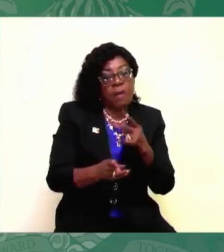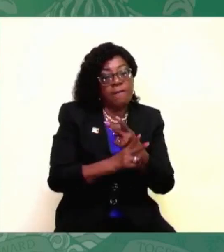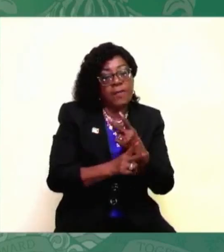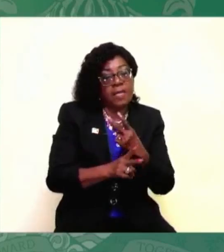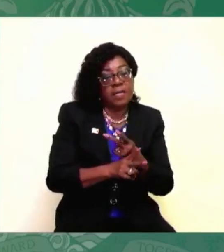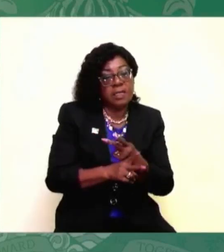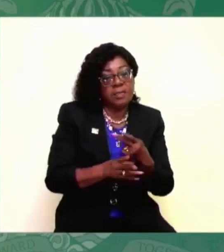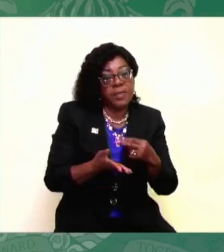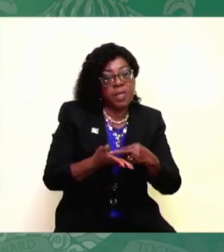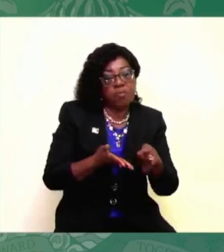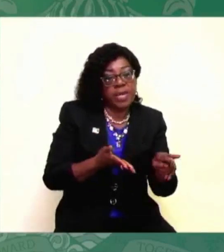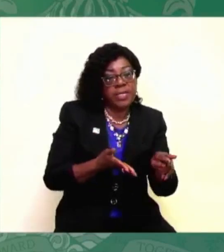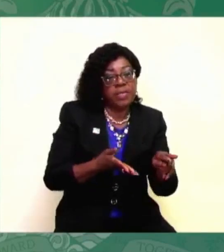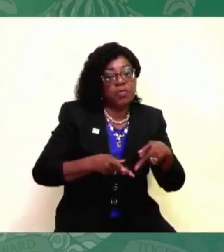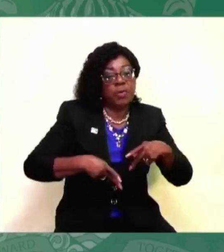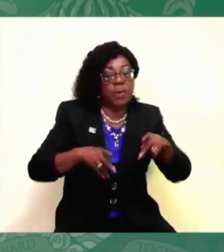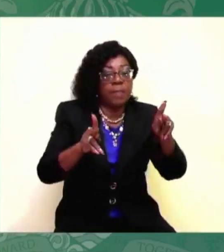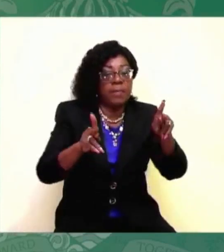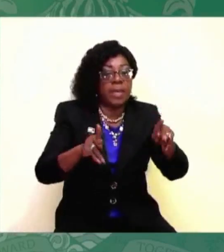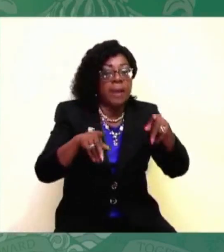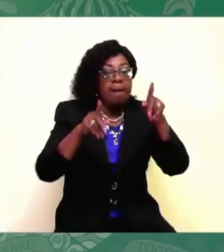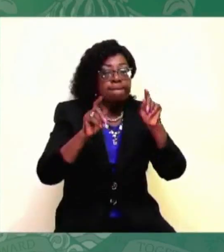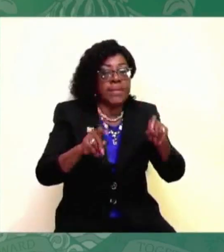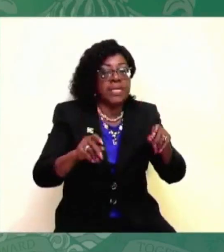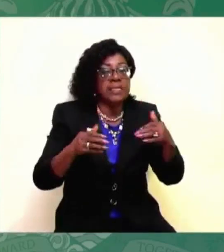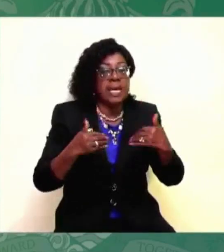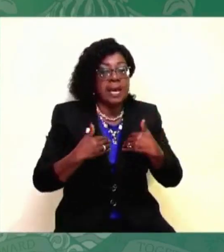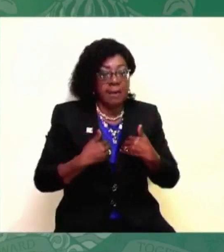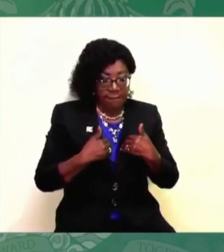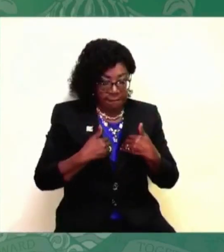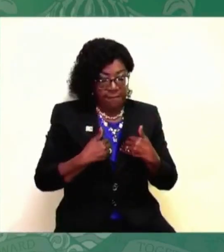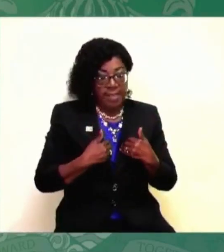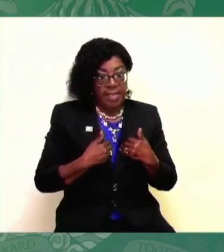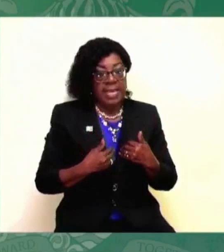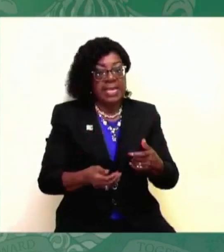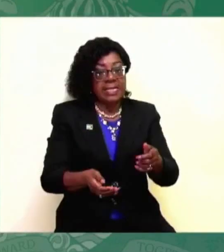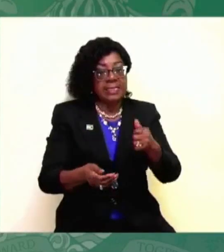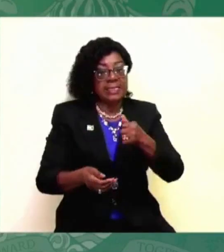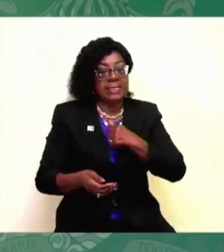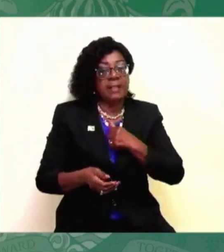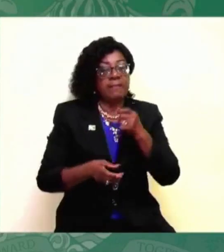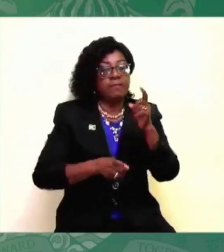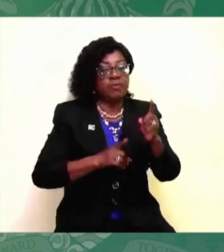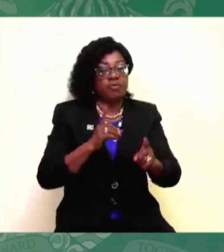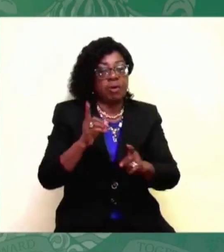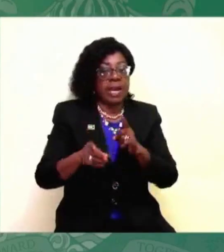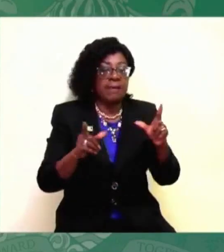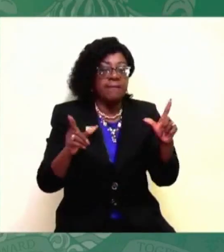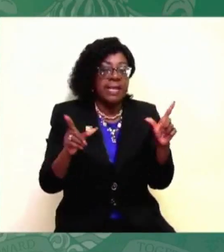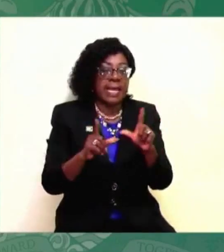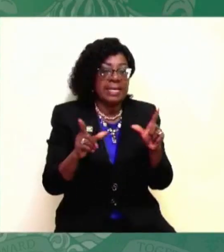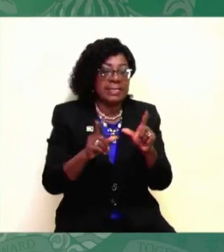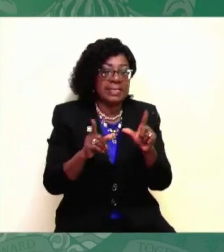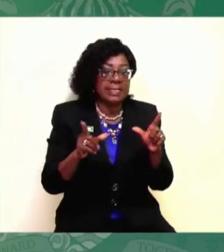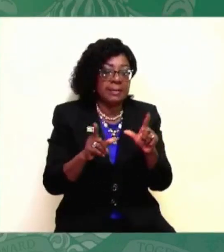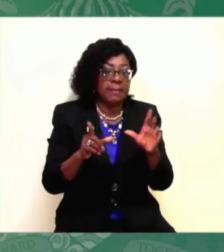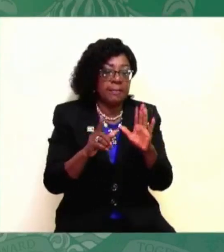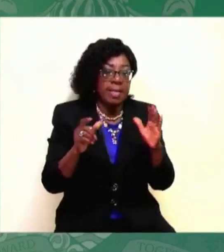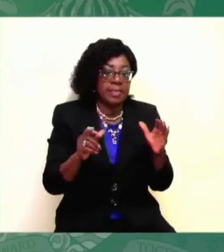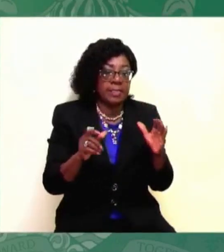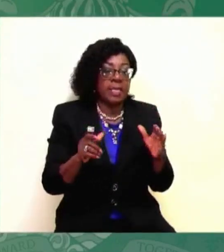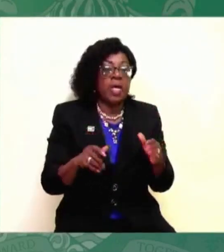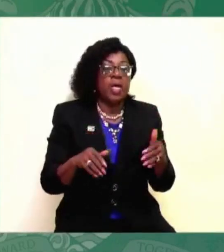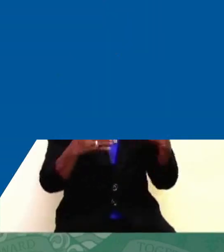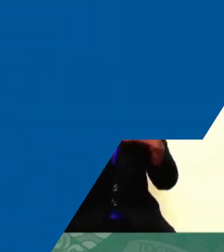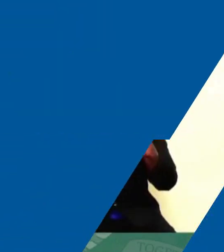rented to public must have a self-drive license plate. You